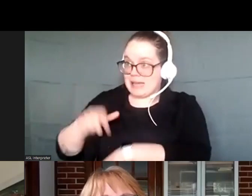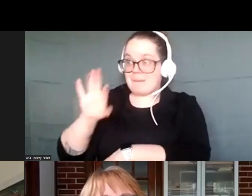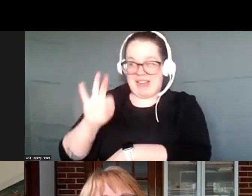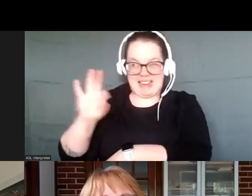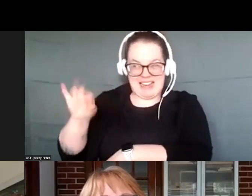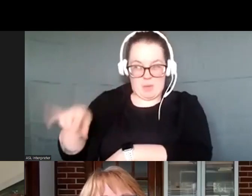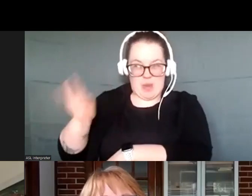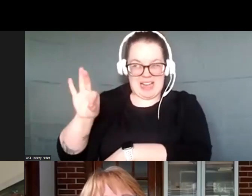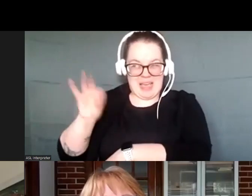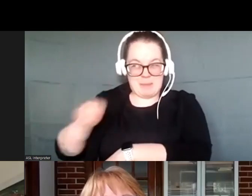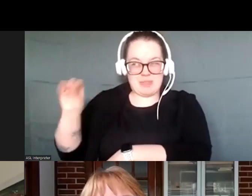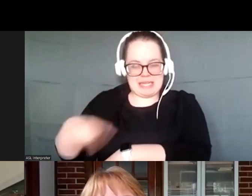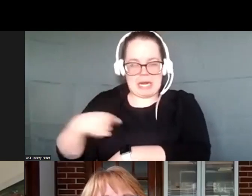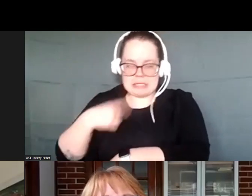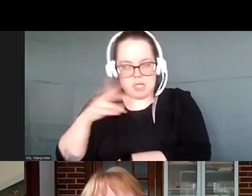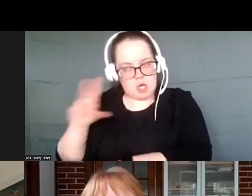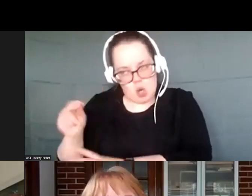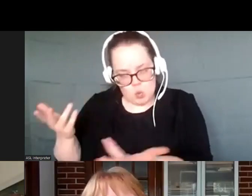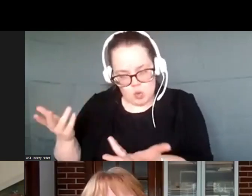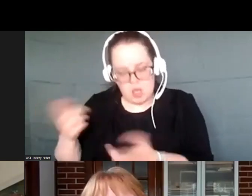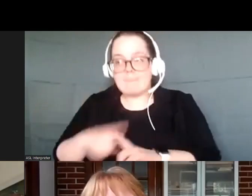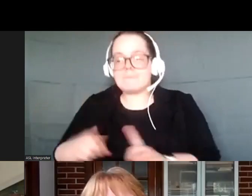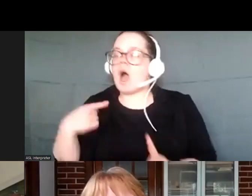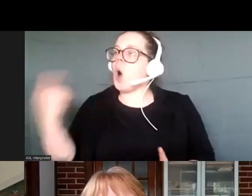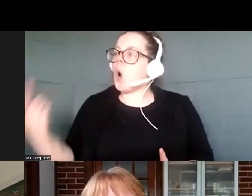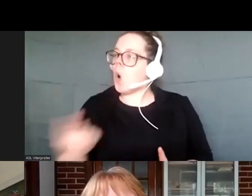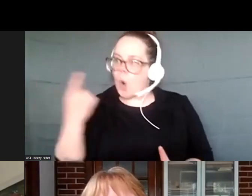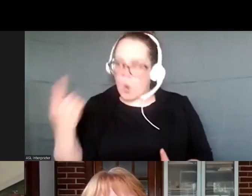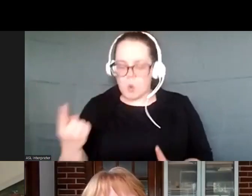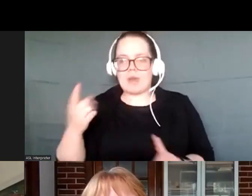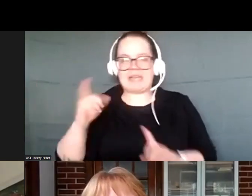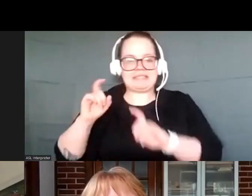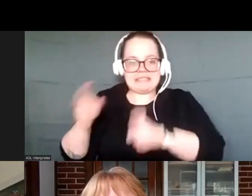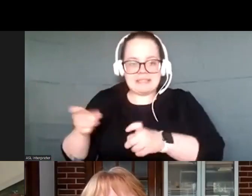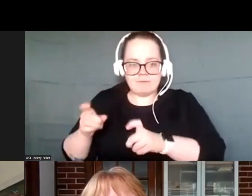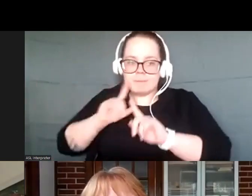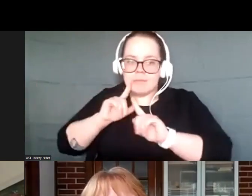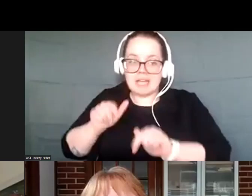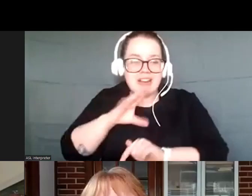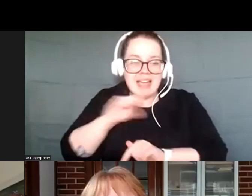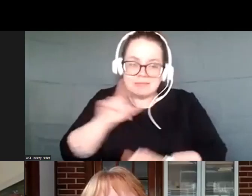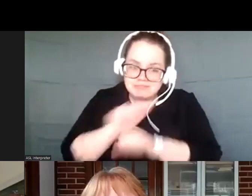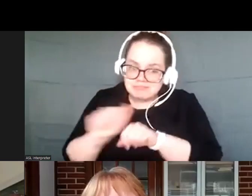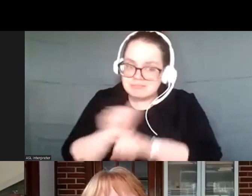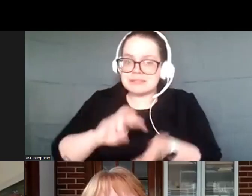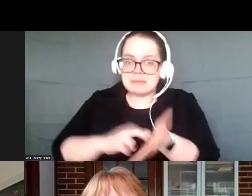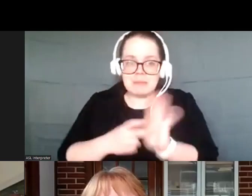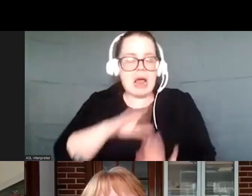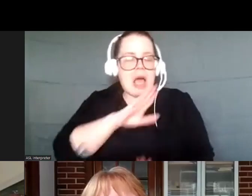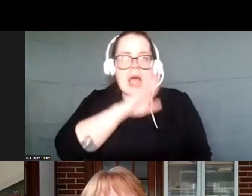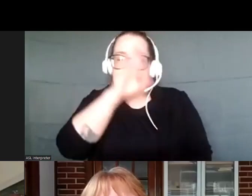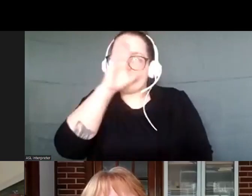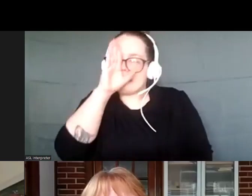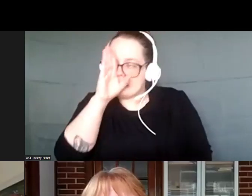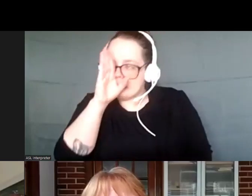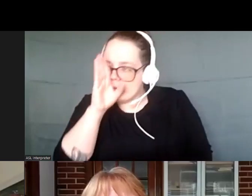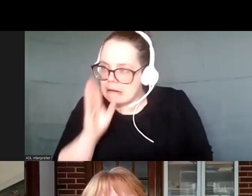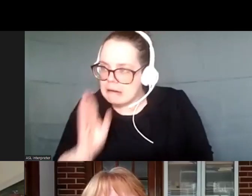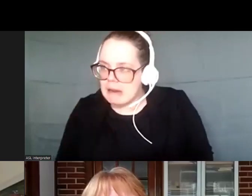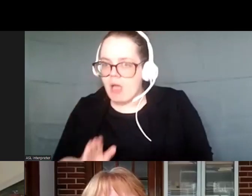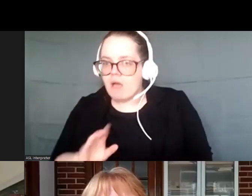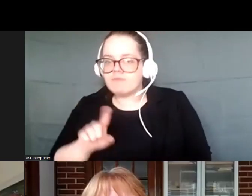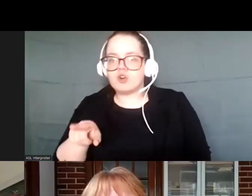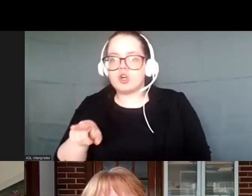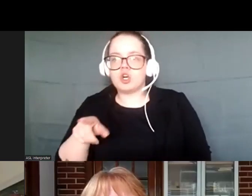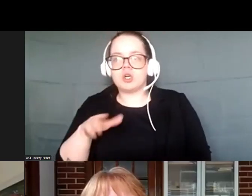99.9% of the time, I'm saying no. But I always say, and I really do mean this, I never take lightly an artist's request that I